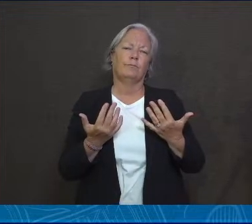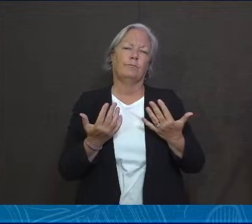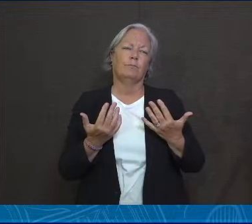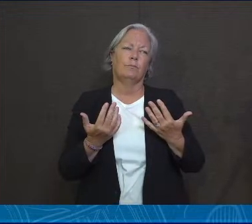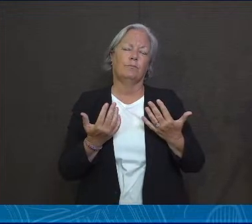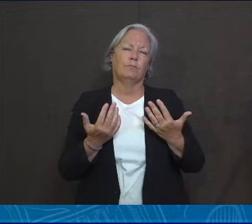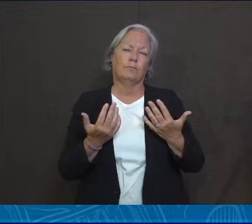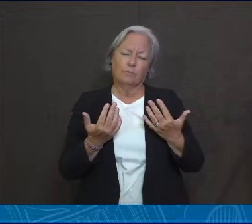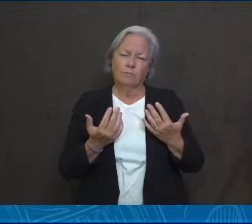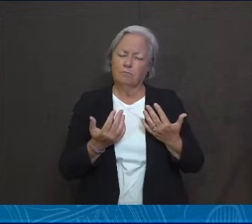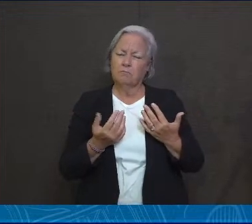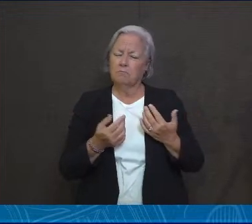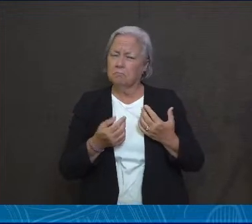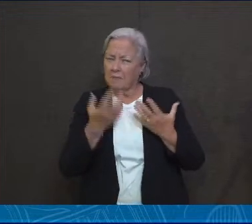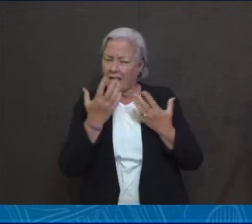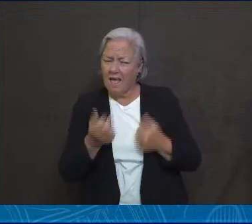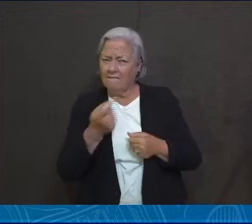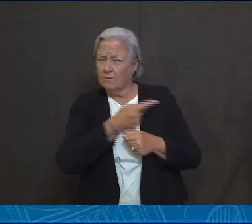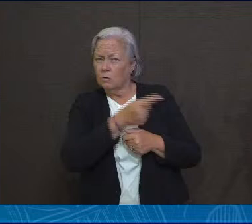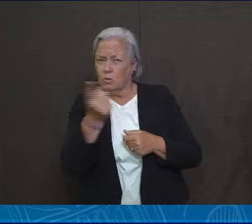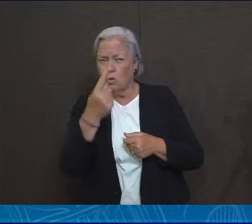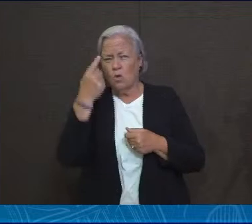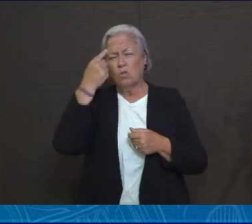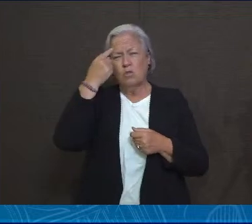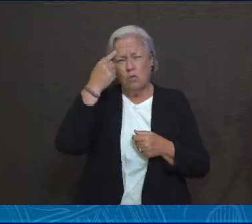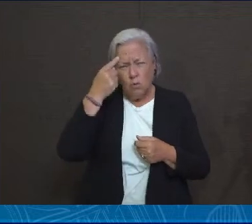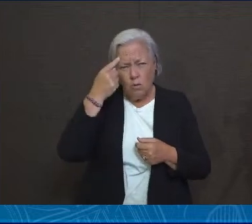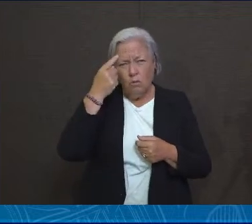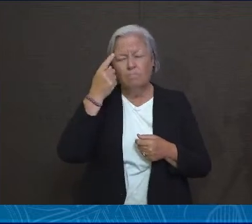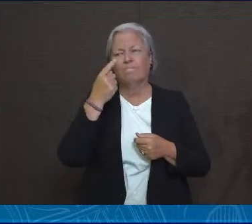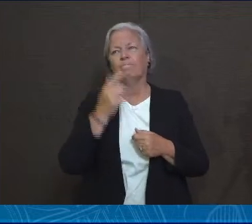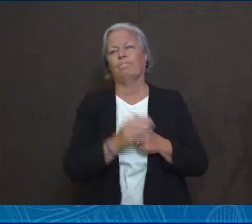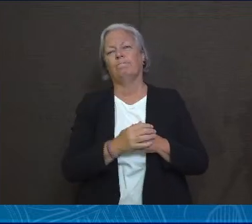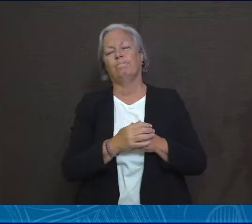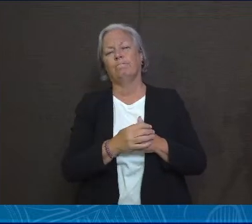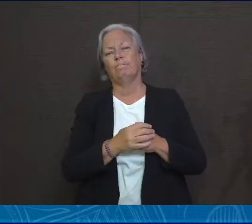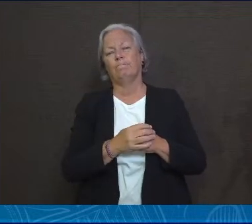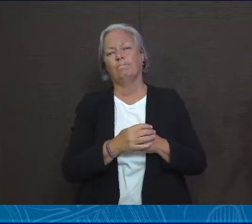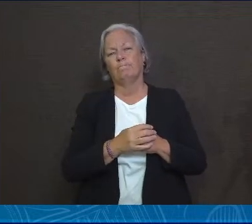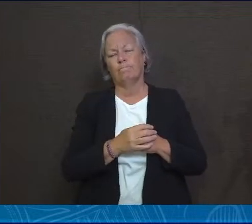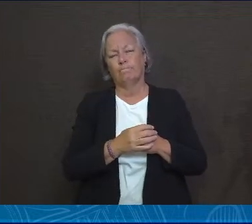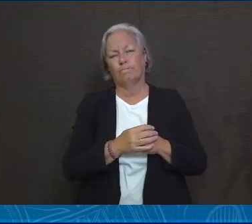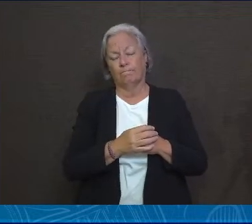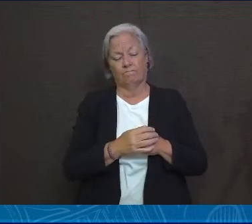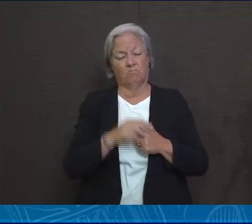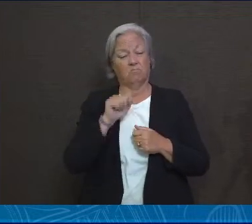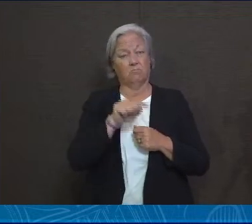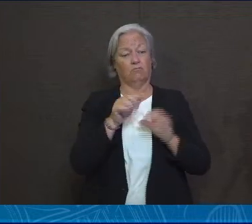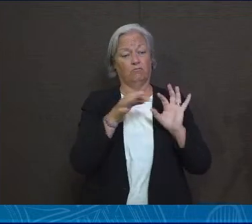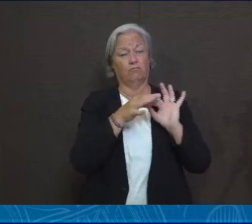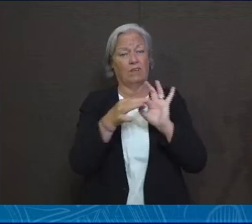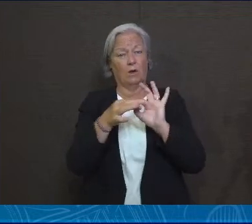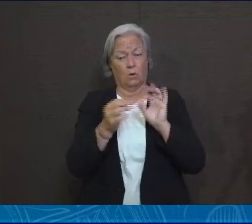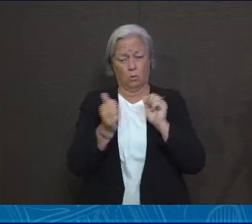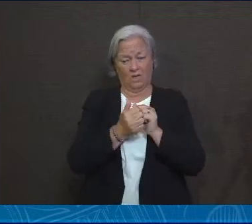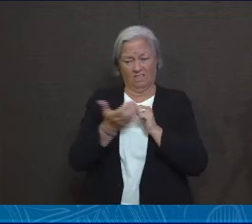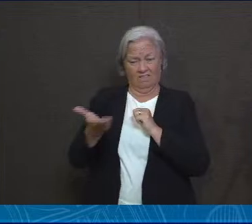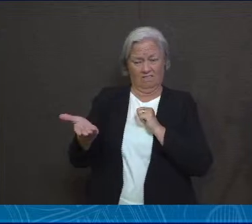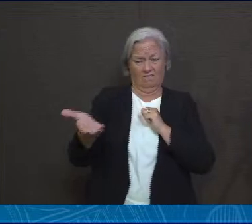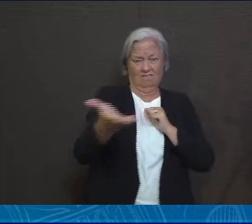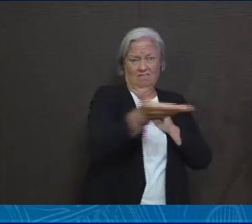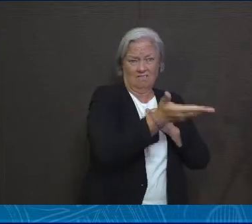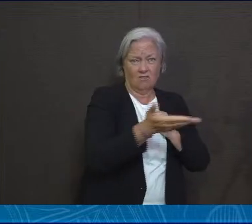have we thought about the relationship of these with security and